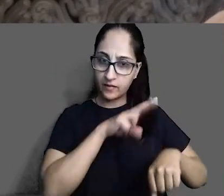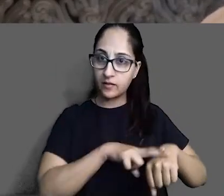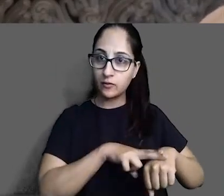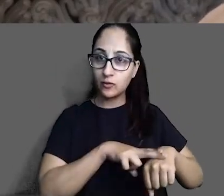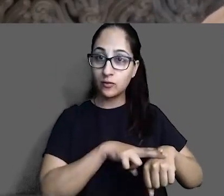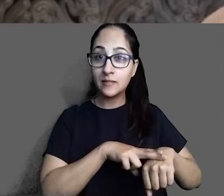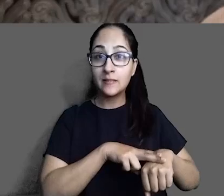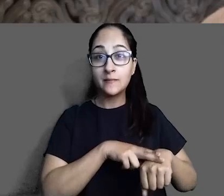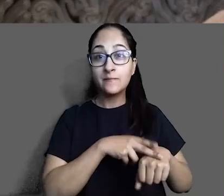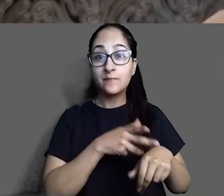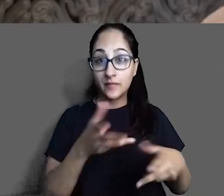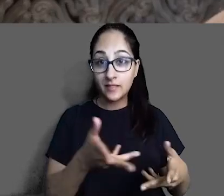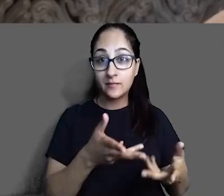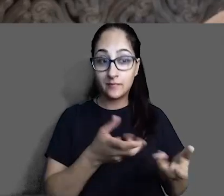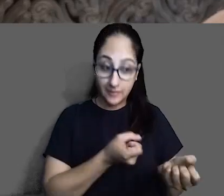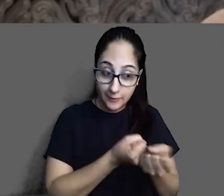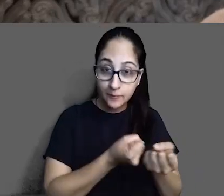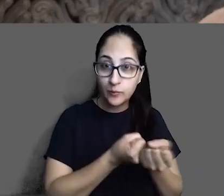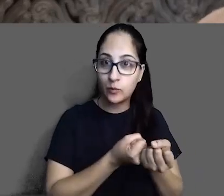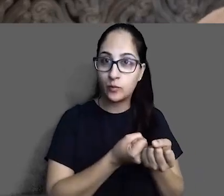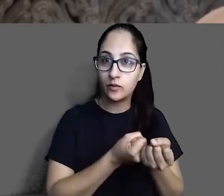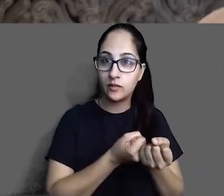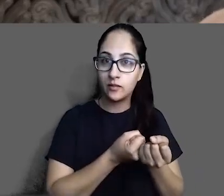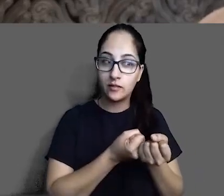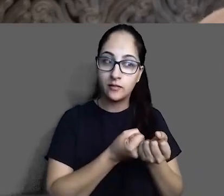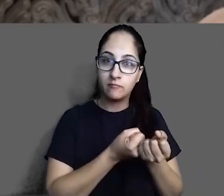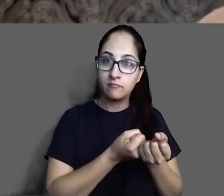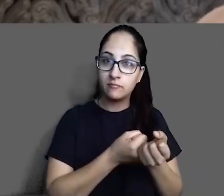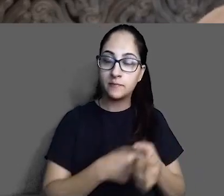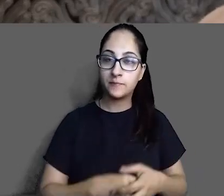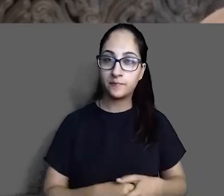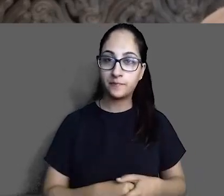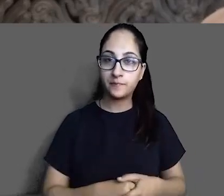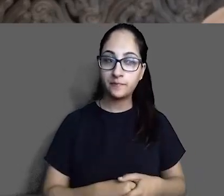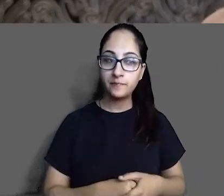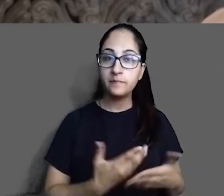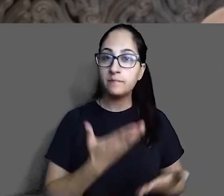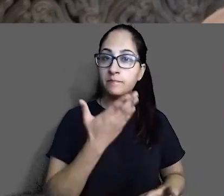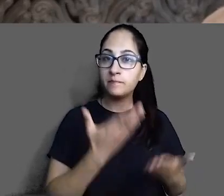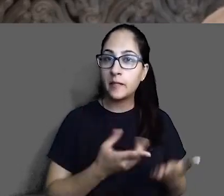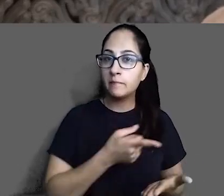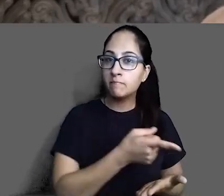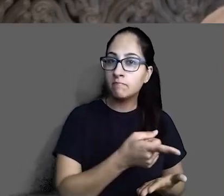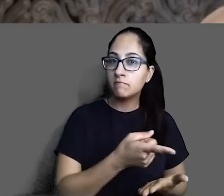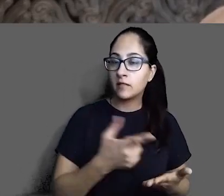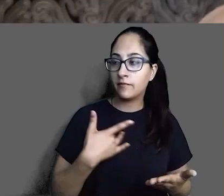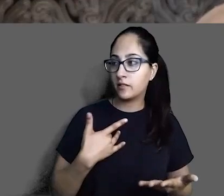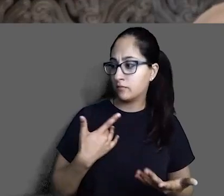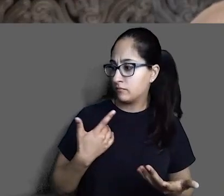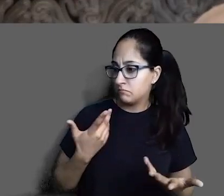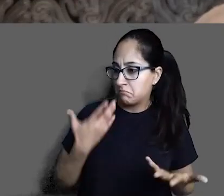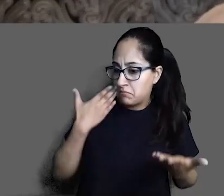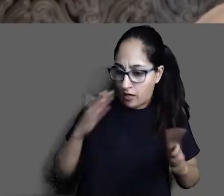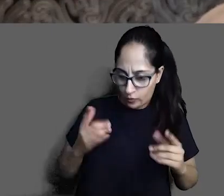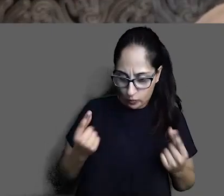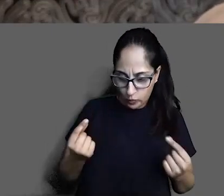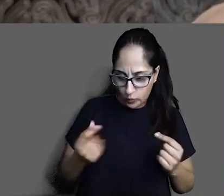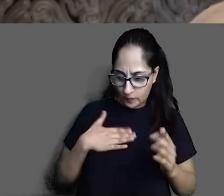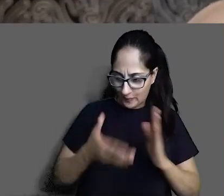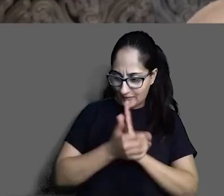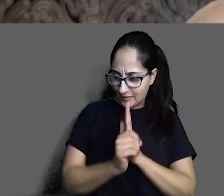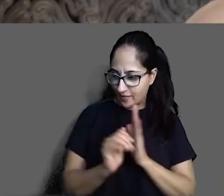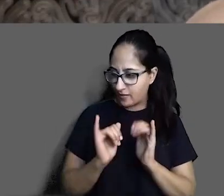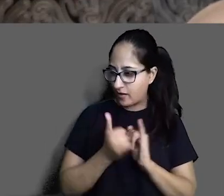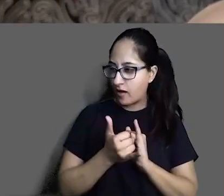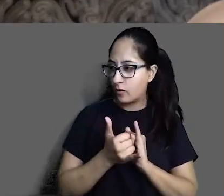the basic tools of that language that they already possess, but not necessarily know how to use. So as long as we give